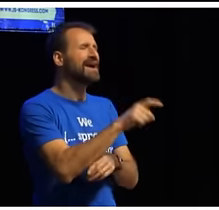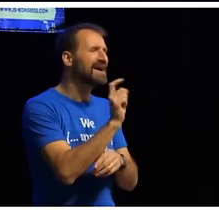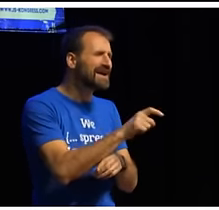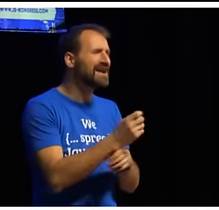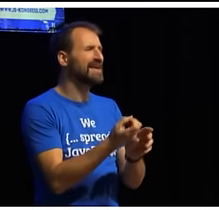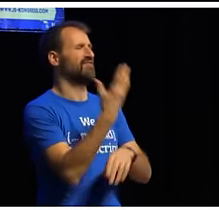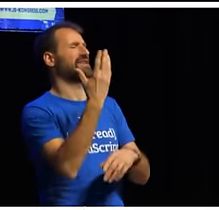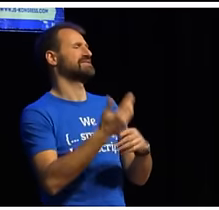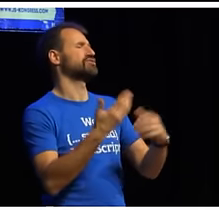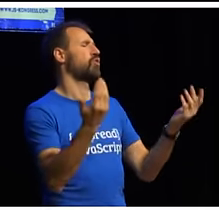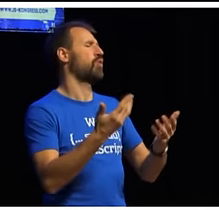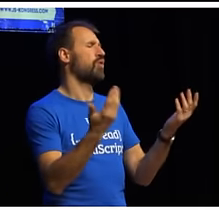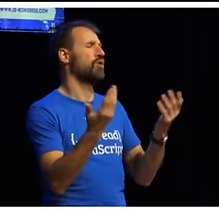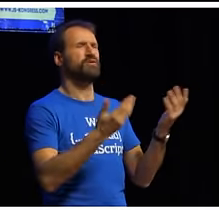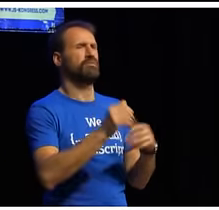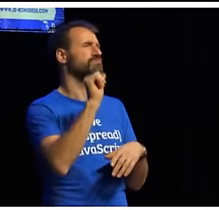maybe HTML,